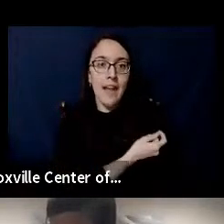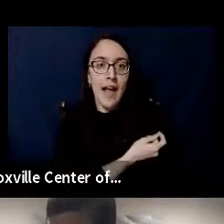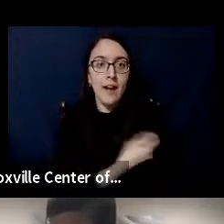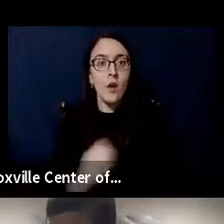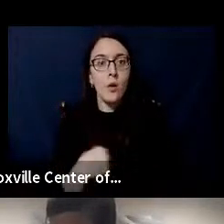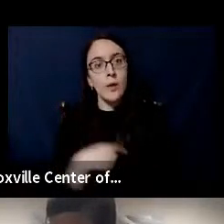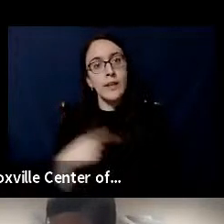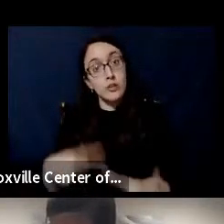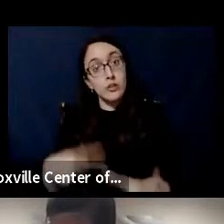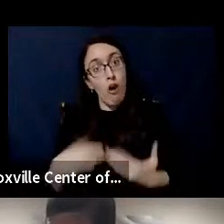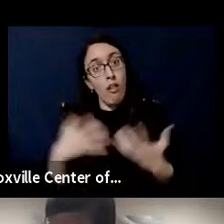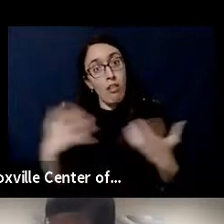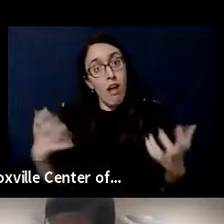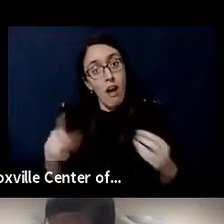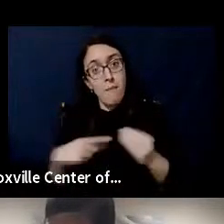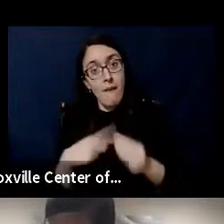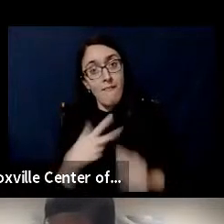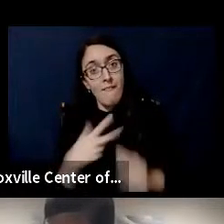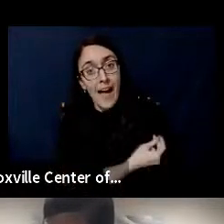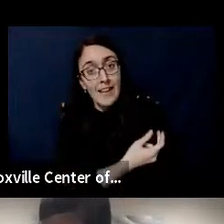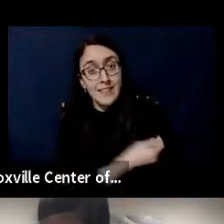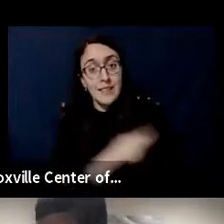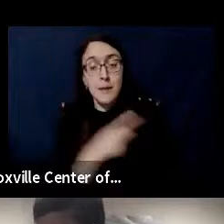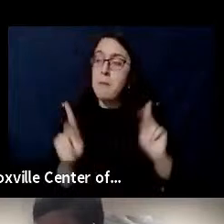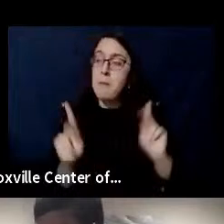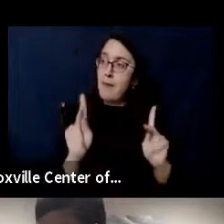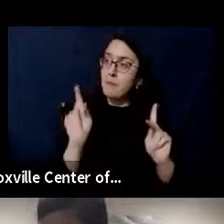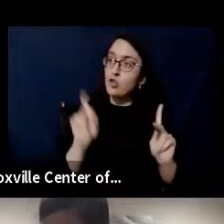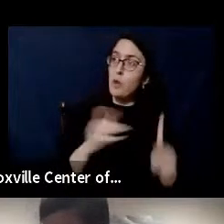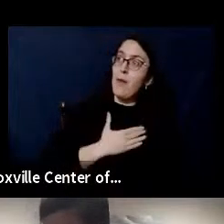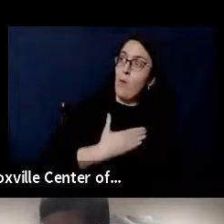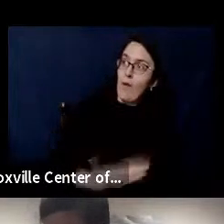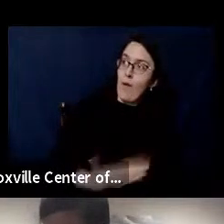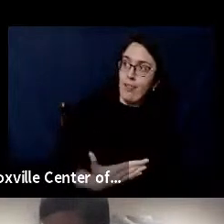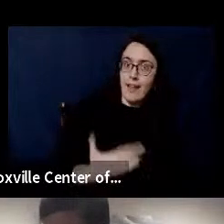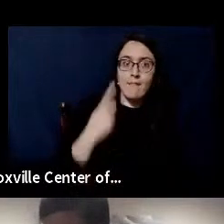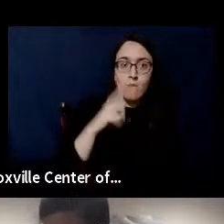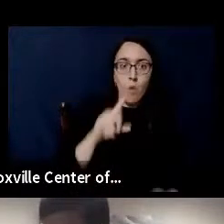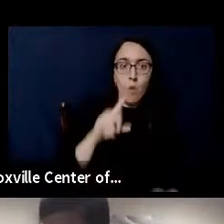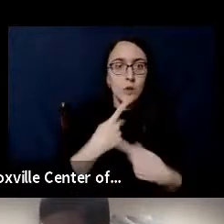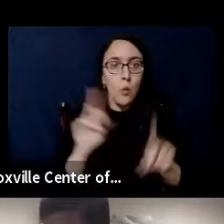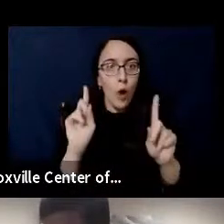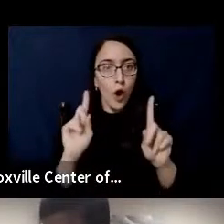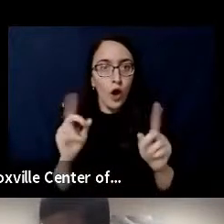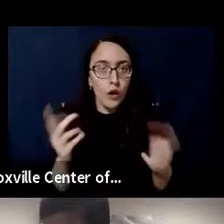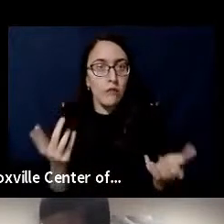vaccines coming, but people have to be willing to be vaccinated for it to work. So I agree with you.